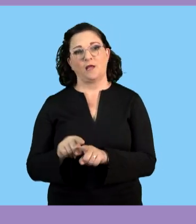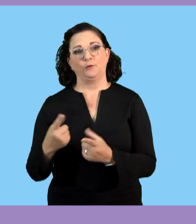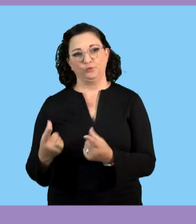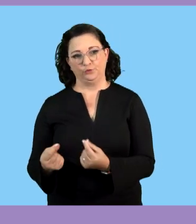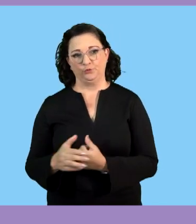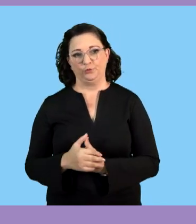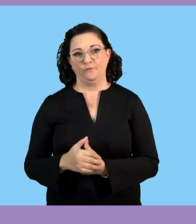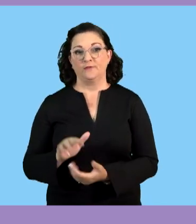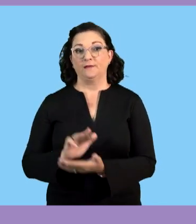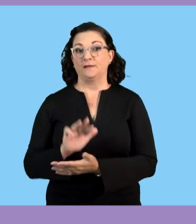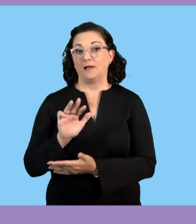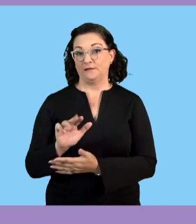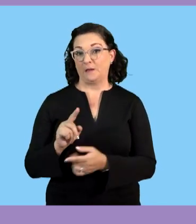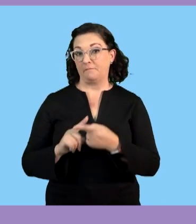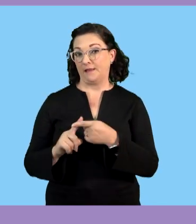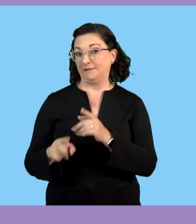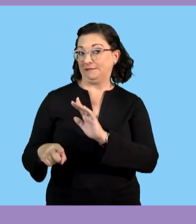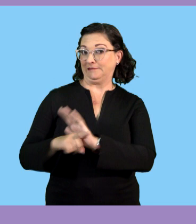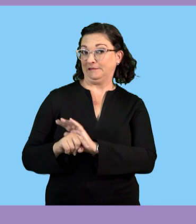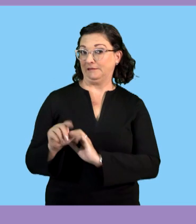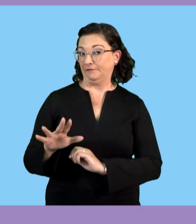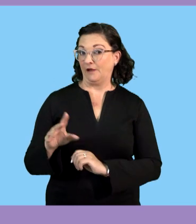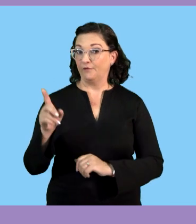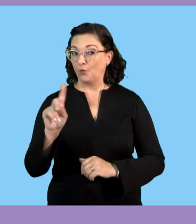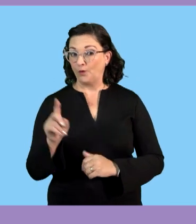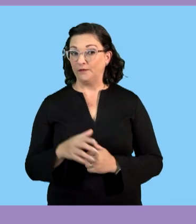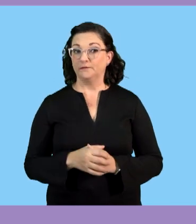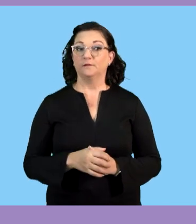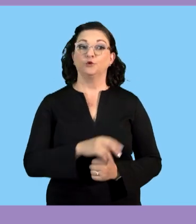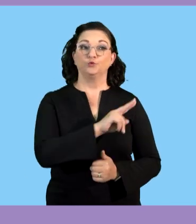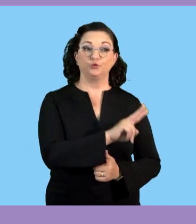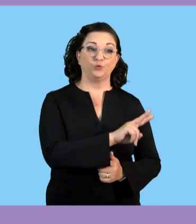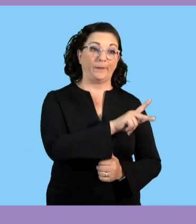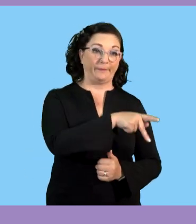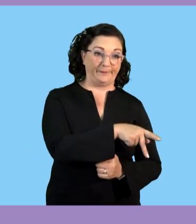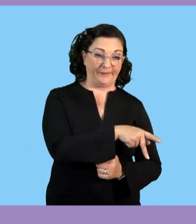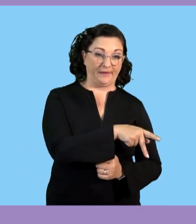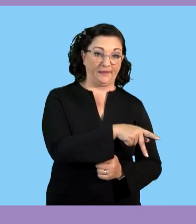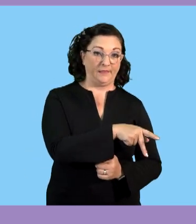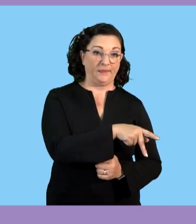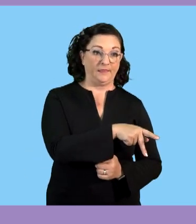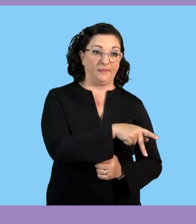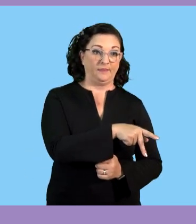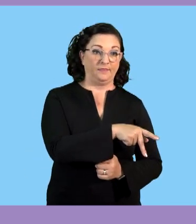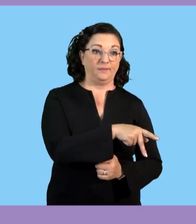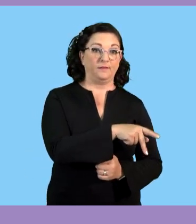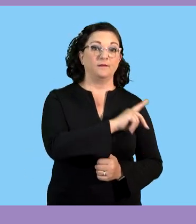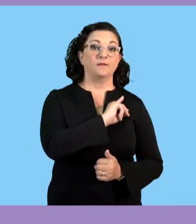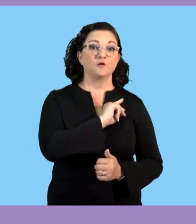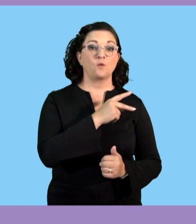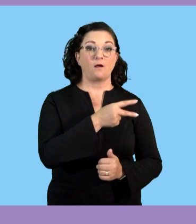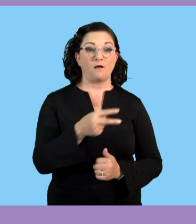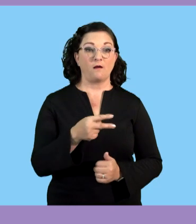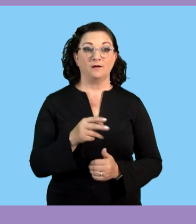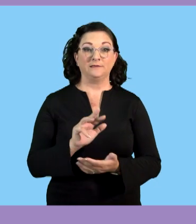do on the other side as well. Now 5 plus a negative 5 will leave me with just 2p. Then on the right-hand